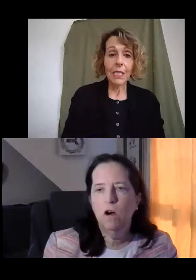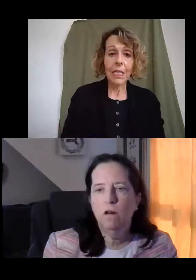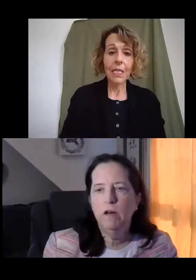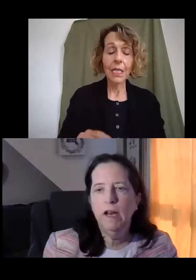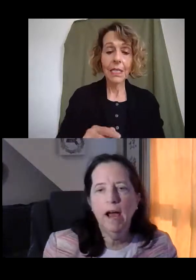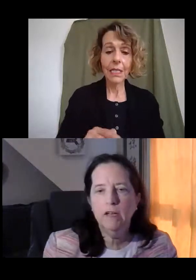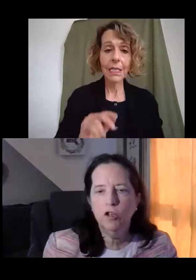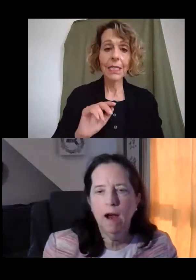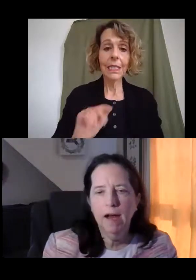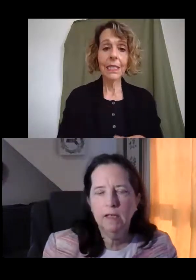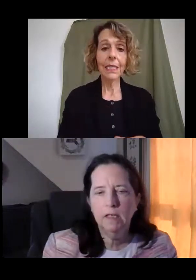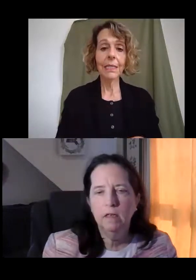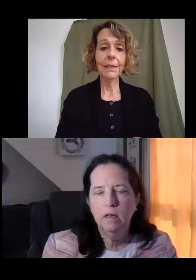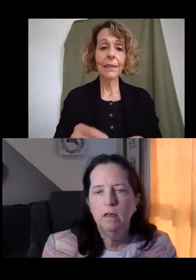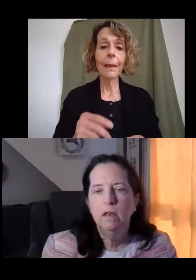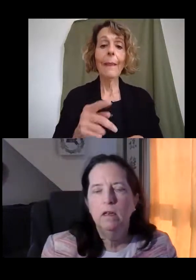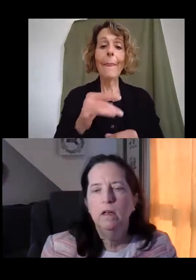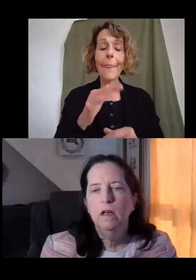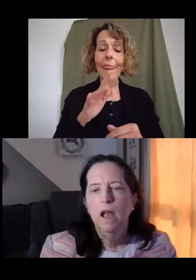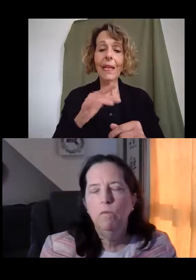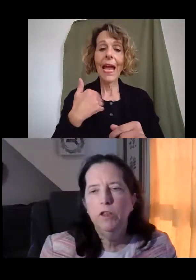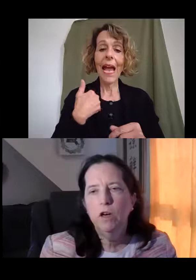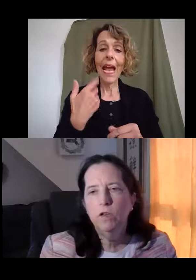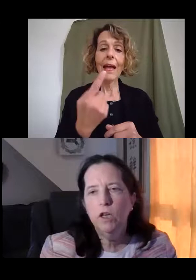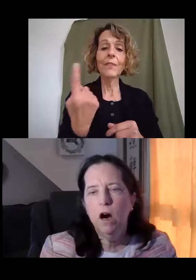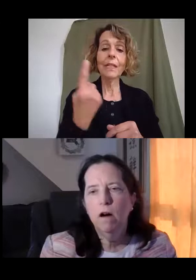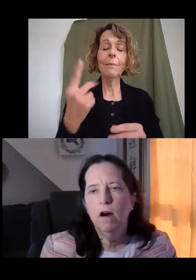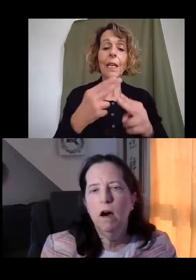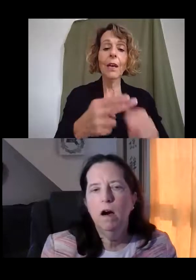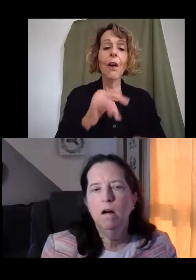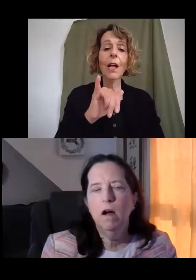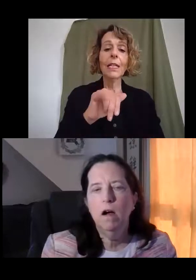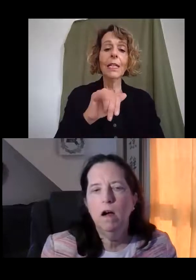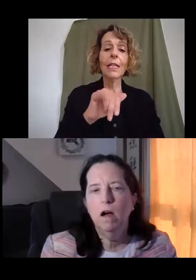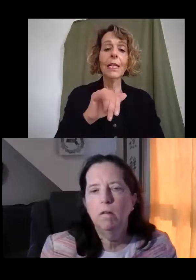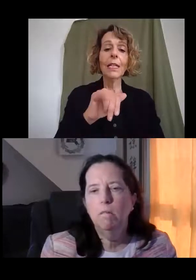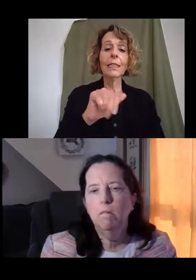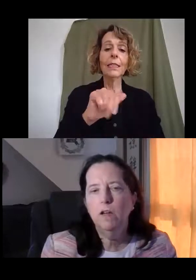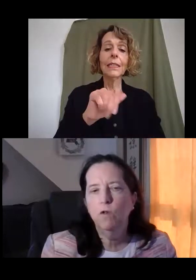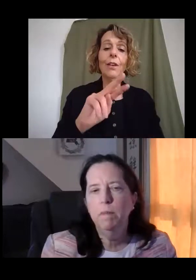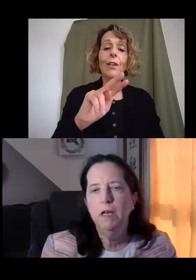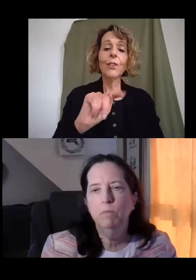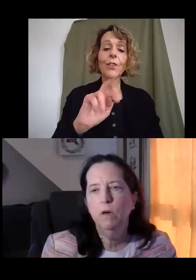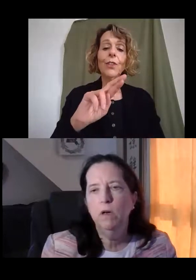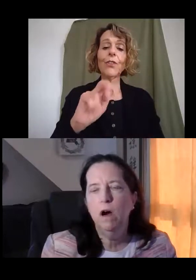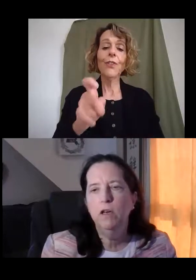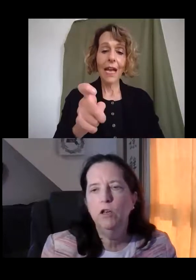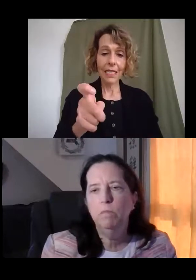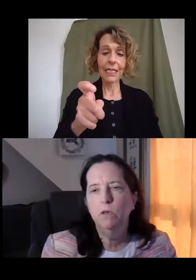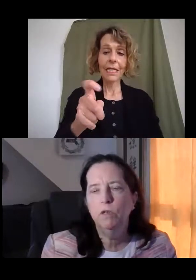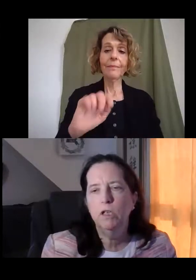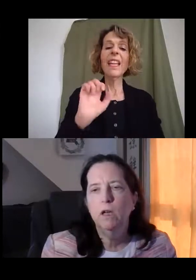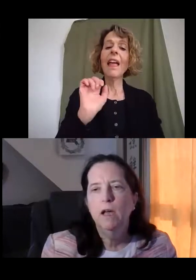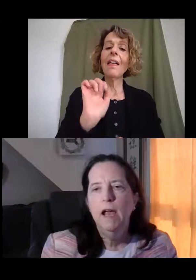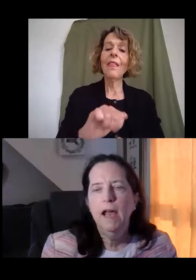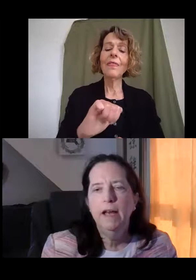There's such a thing called yak tracks. And what those are a piece of equipment you put on